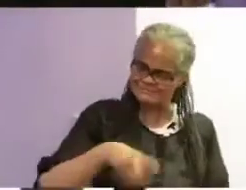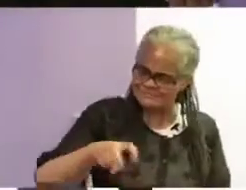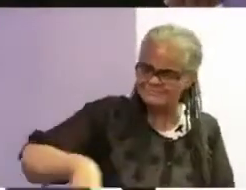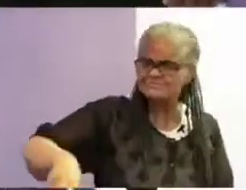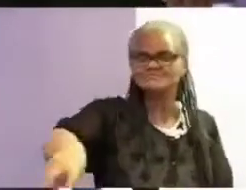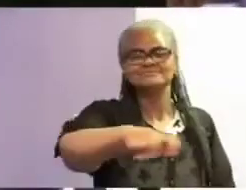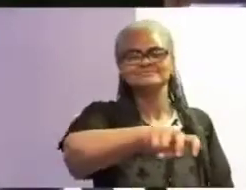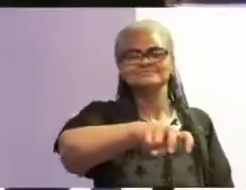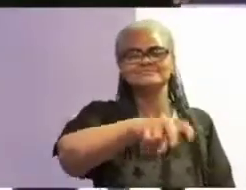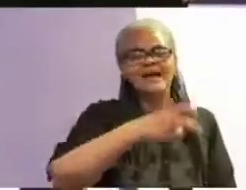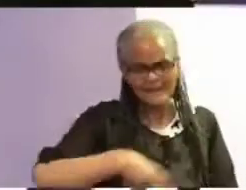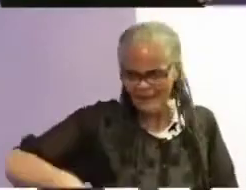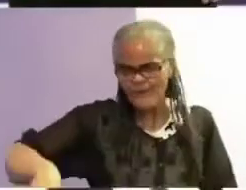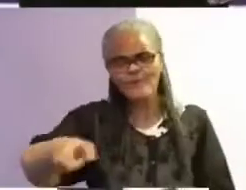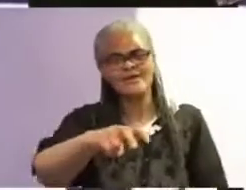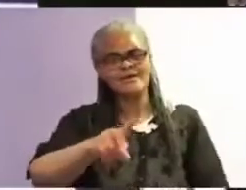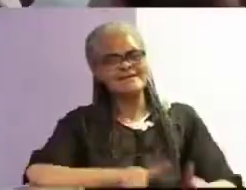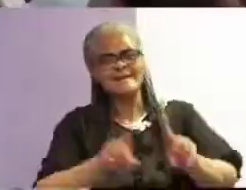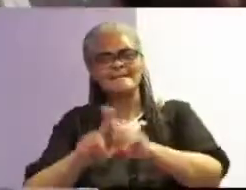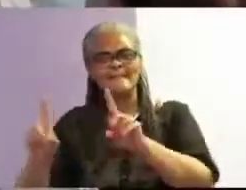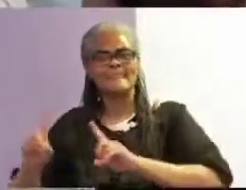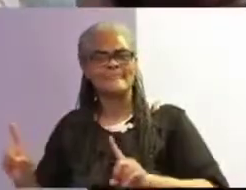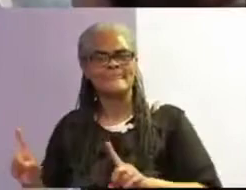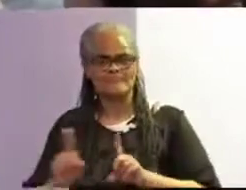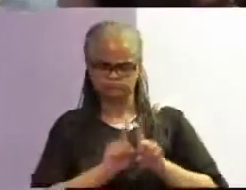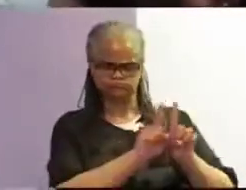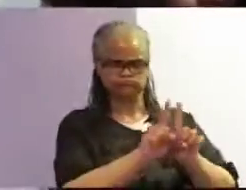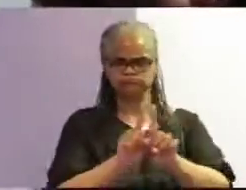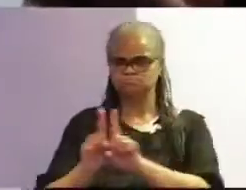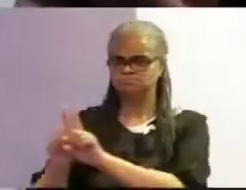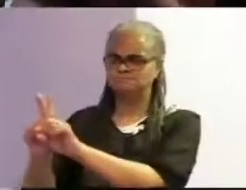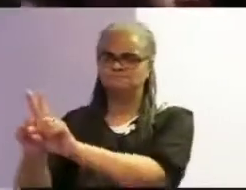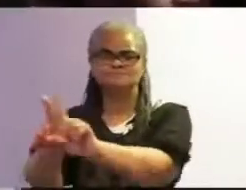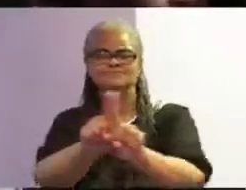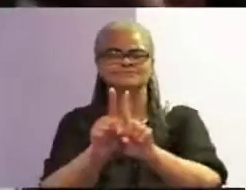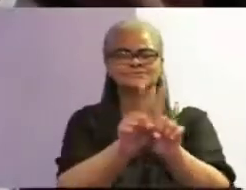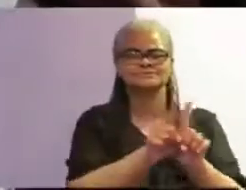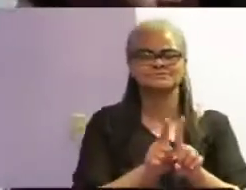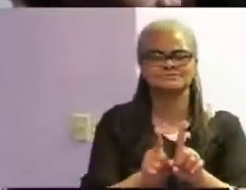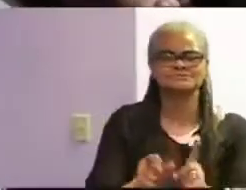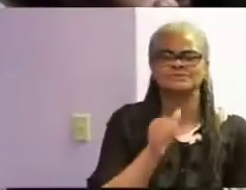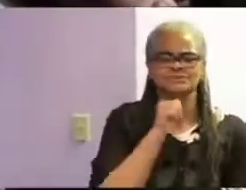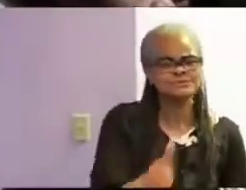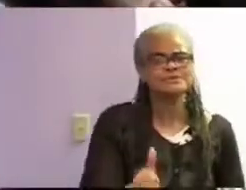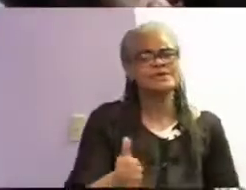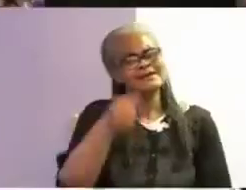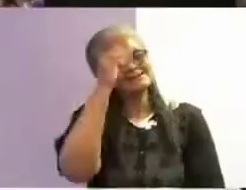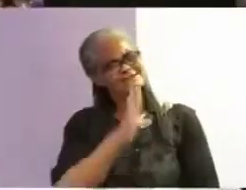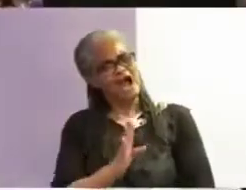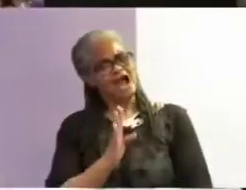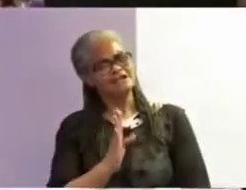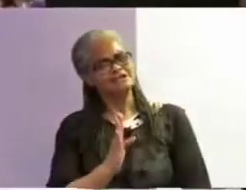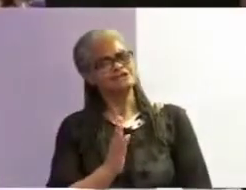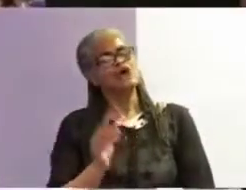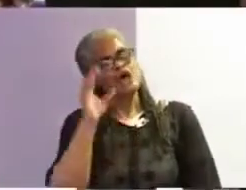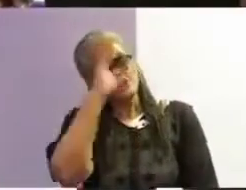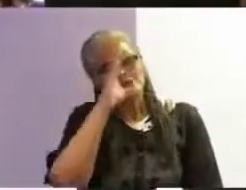somebody. That when you get fixed to somebody and connected to somebody, you are not going to leave them.